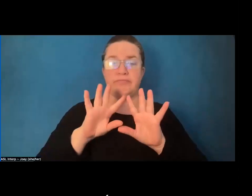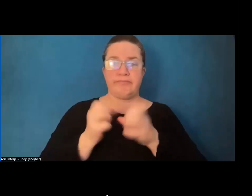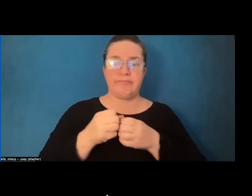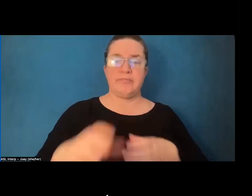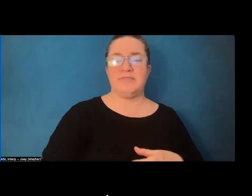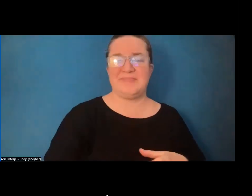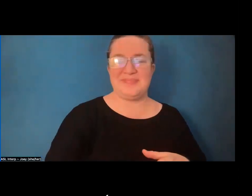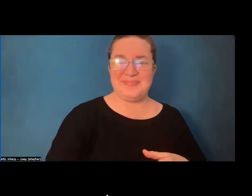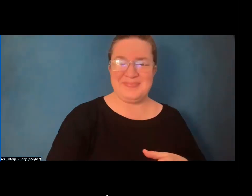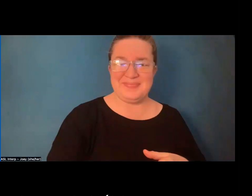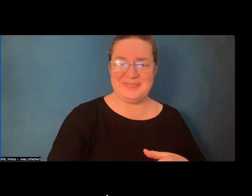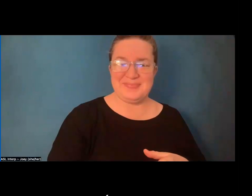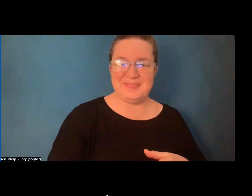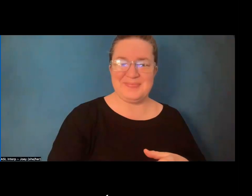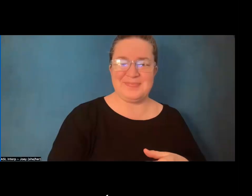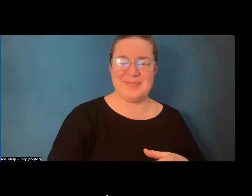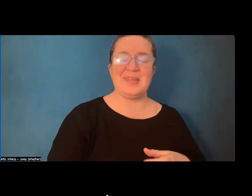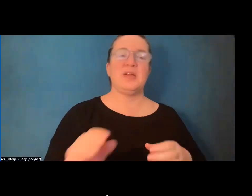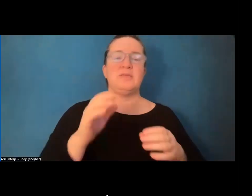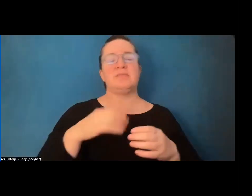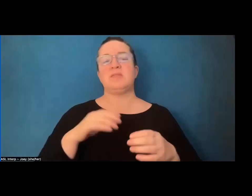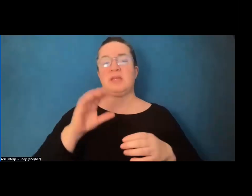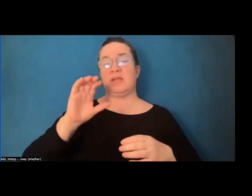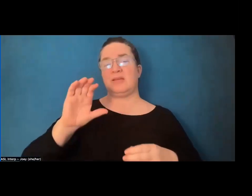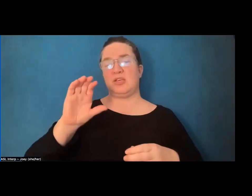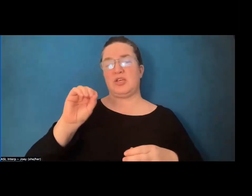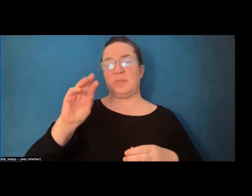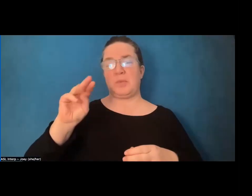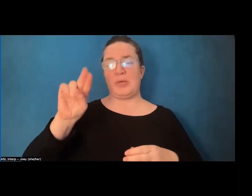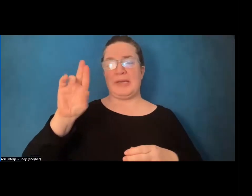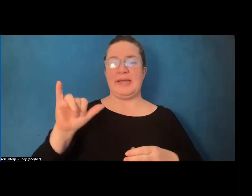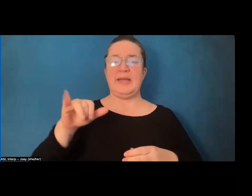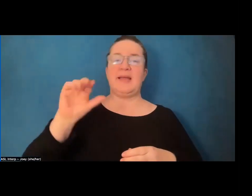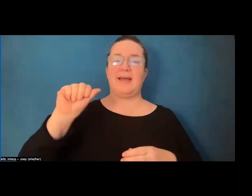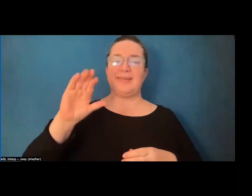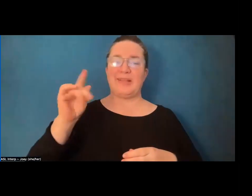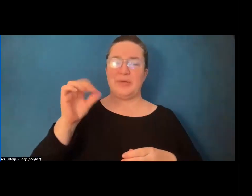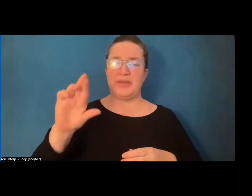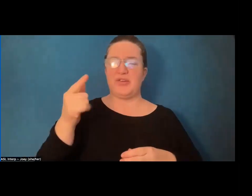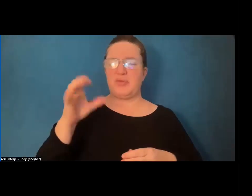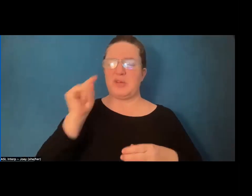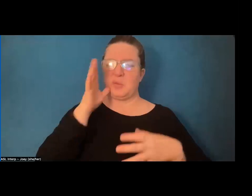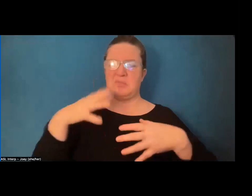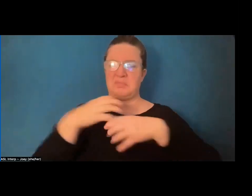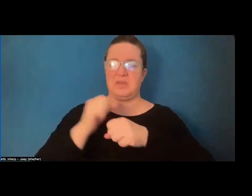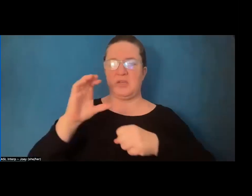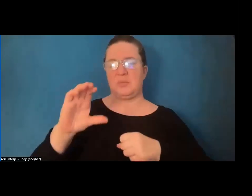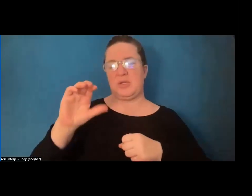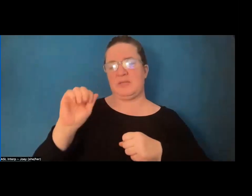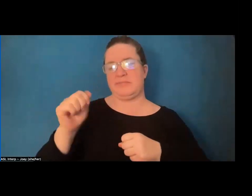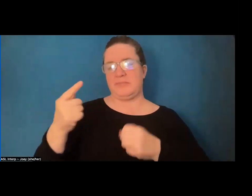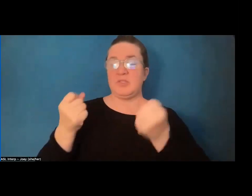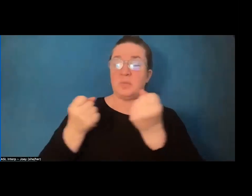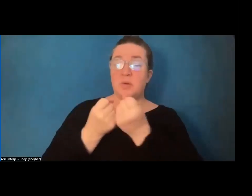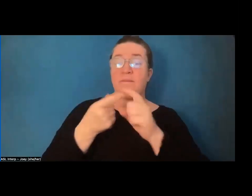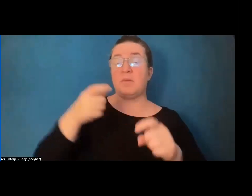Grant, a statewide grant program funded by the Paul G. Allen Family Foundation and intended to provide essential capital for